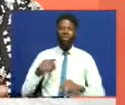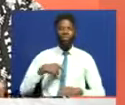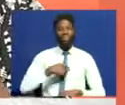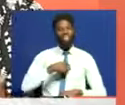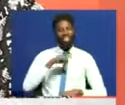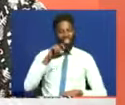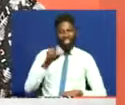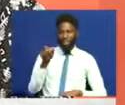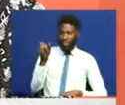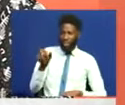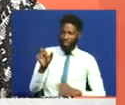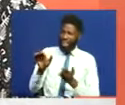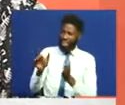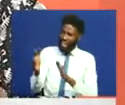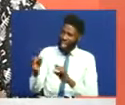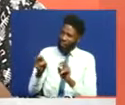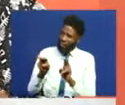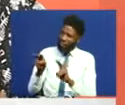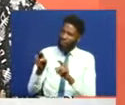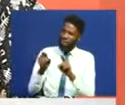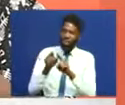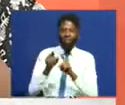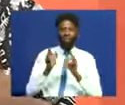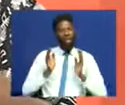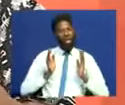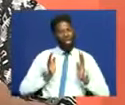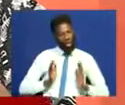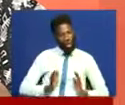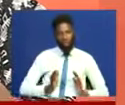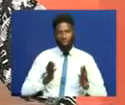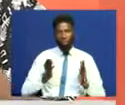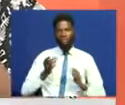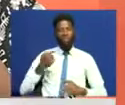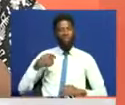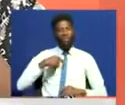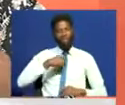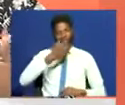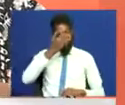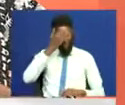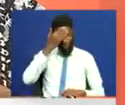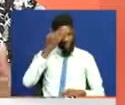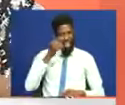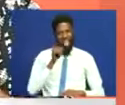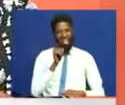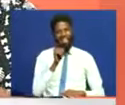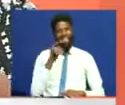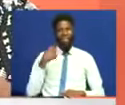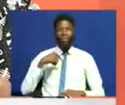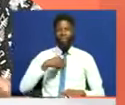the people who died. And I think that is one of the things that we have forgotten. We are looking at